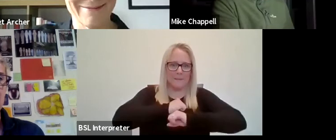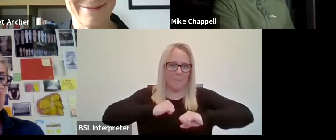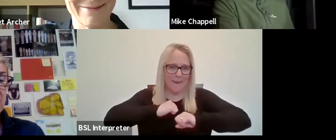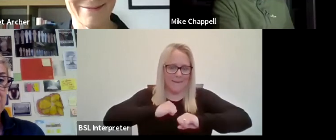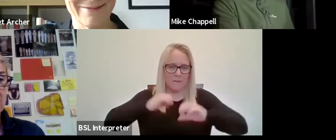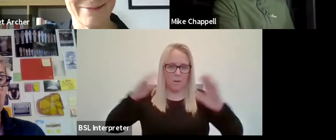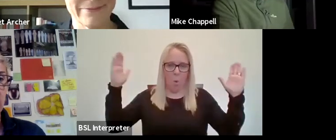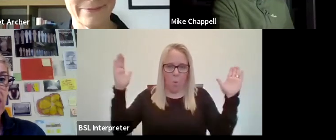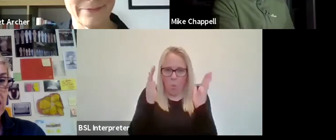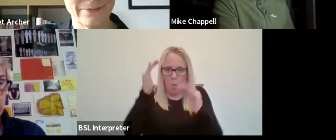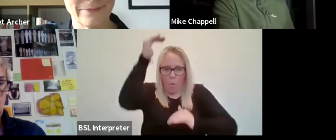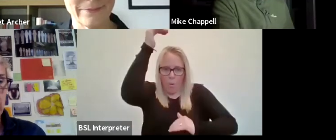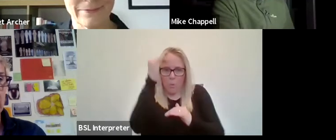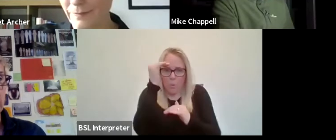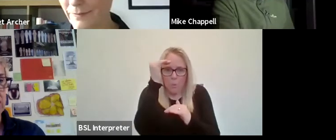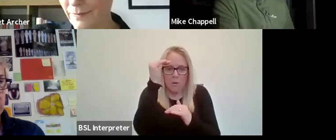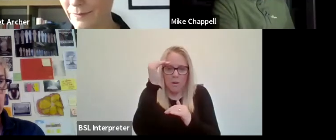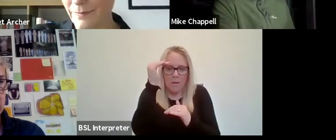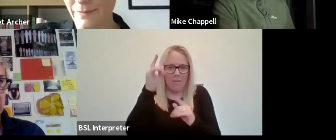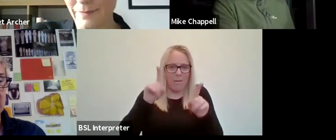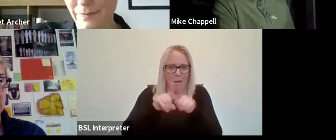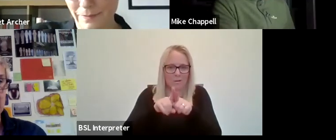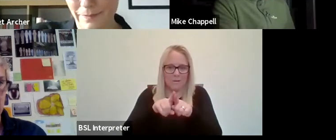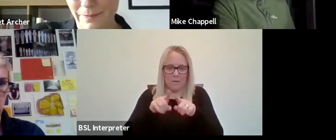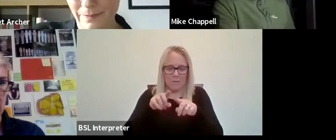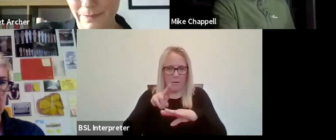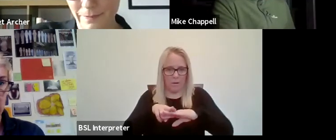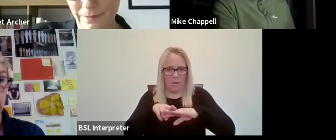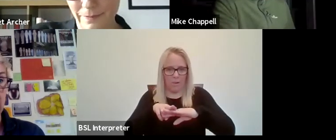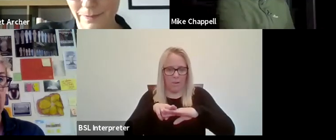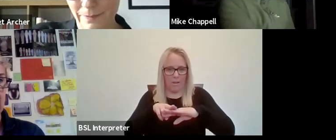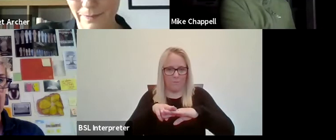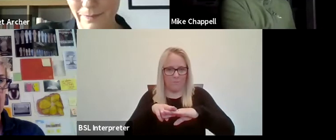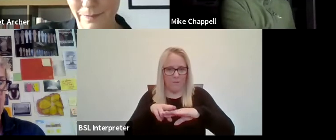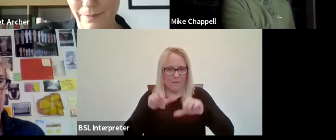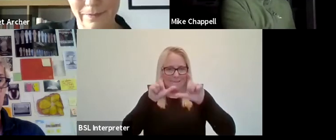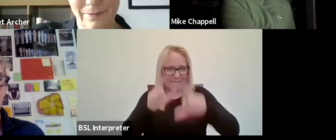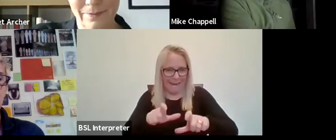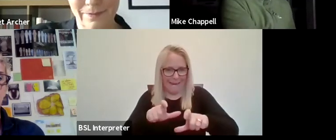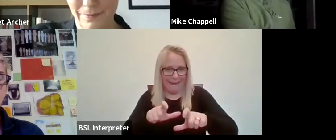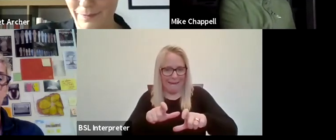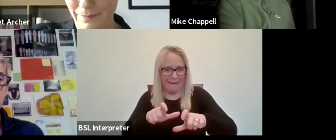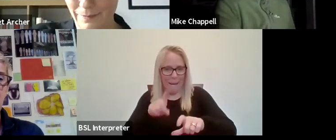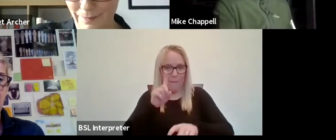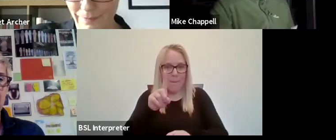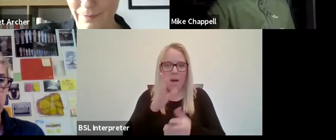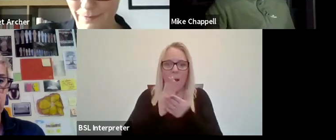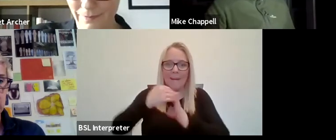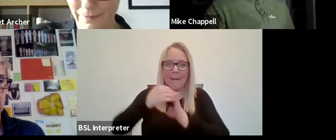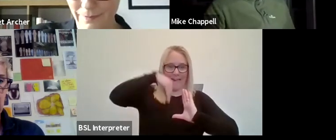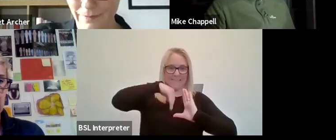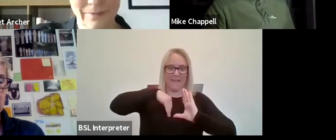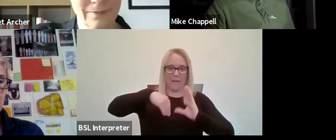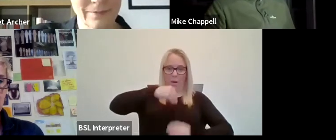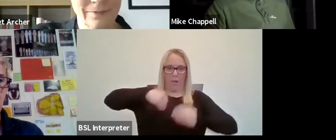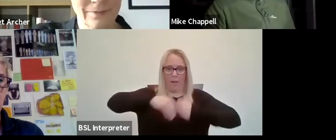space, the idea that you're immobile, but actually your body is not immobile, it's completely in action at that moment, and this